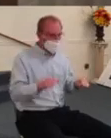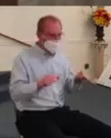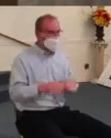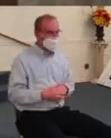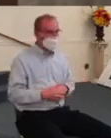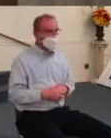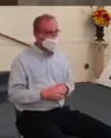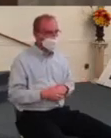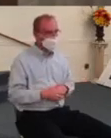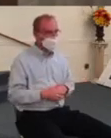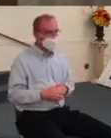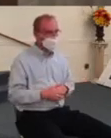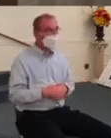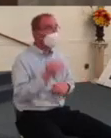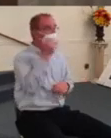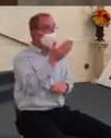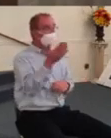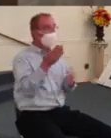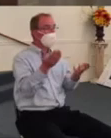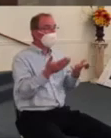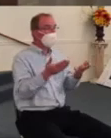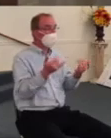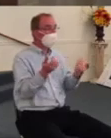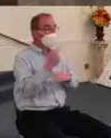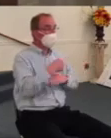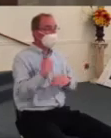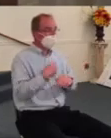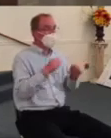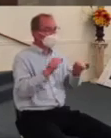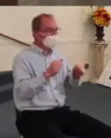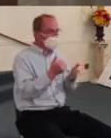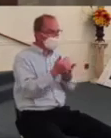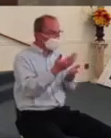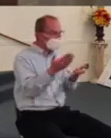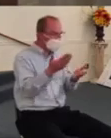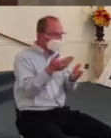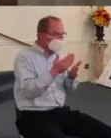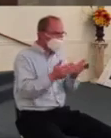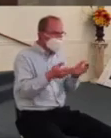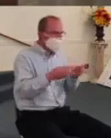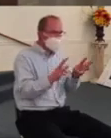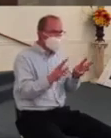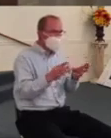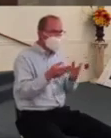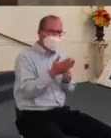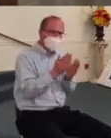today and there's some way that we can help you through our prayers, through our encouragement,